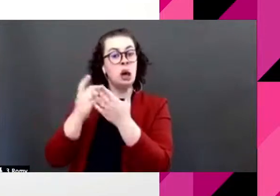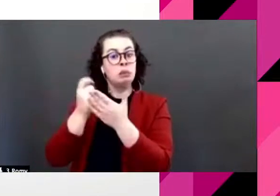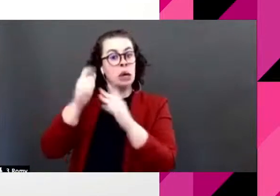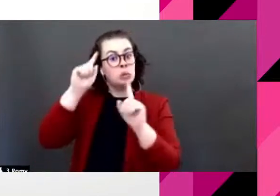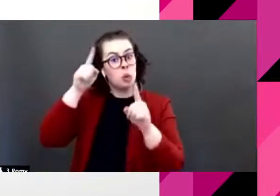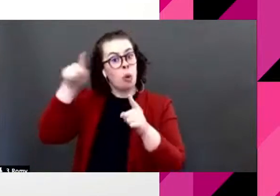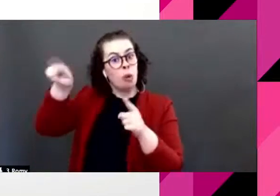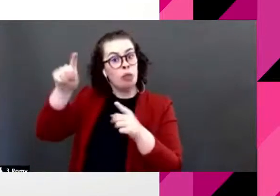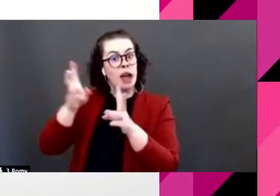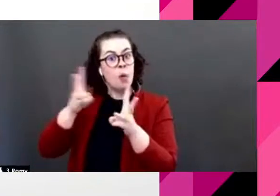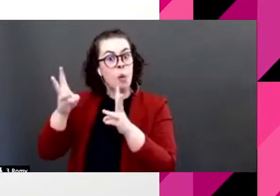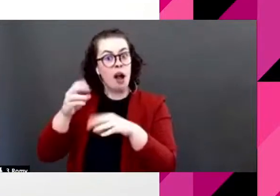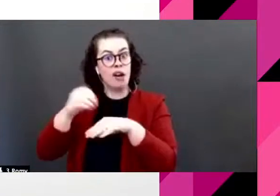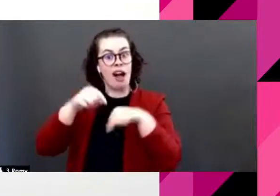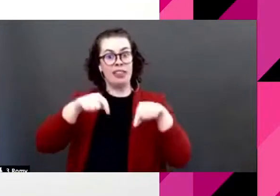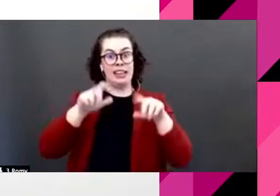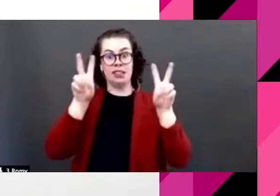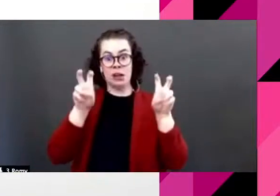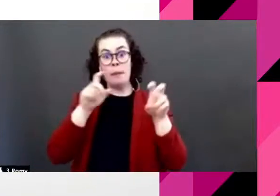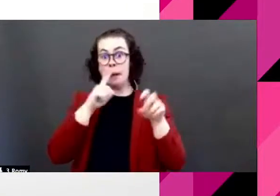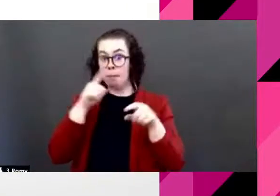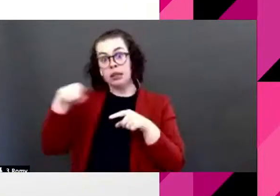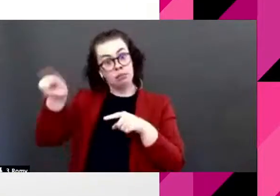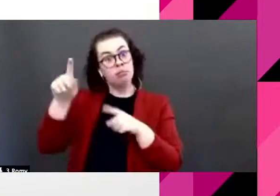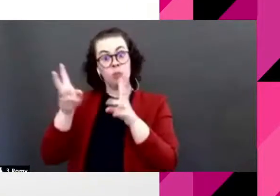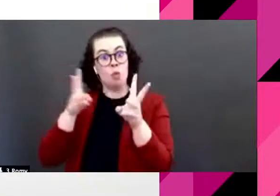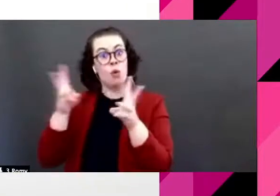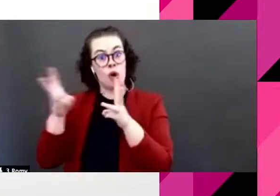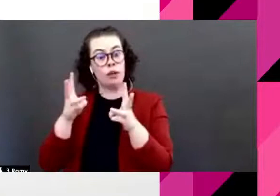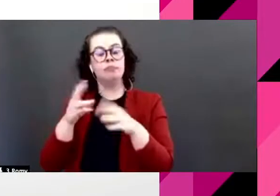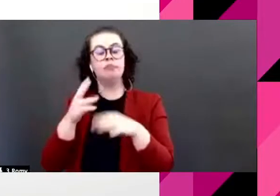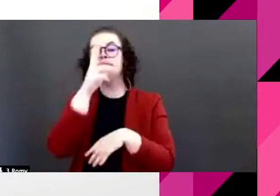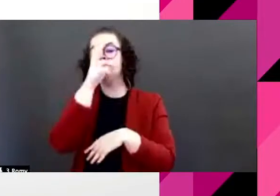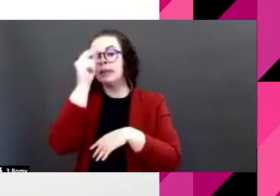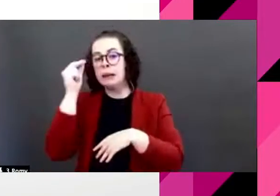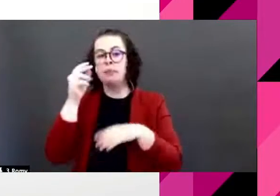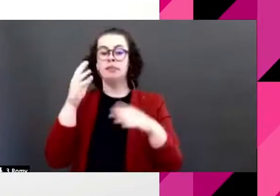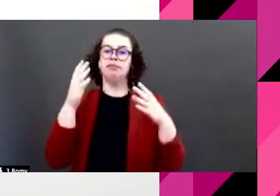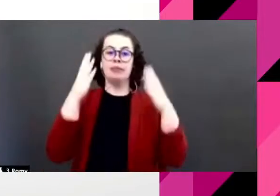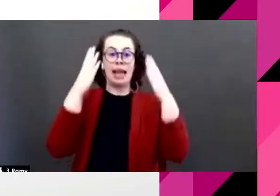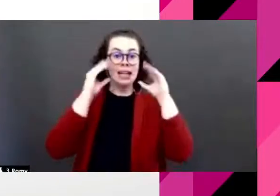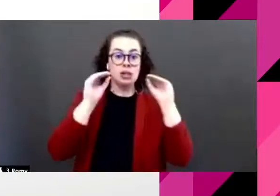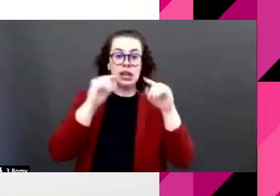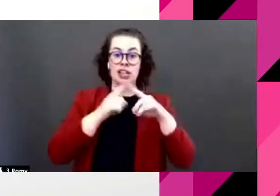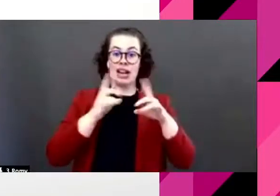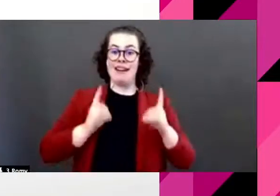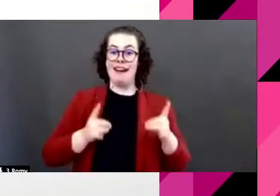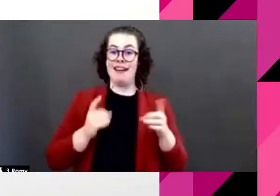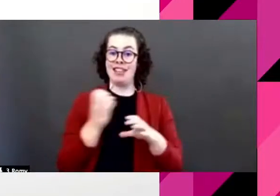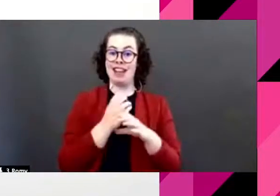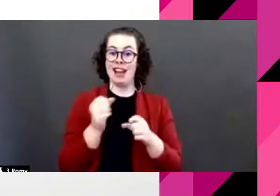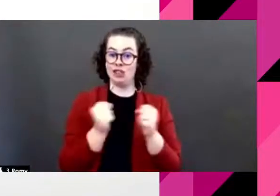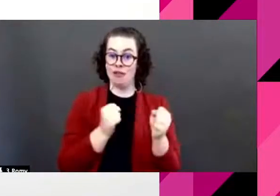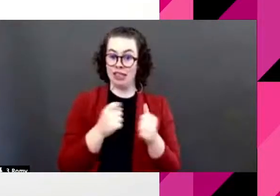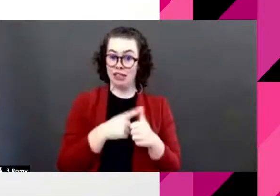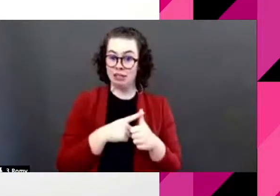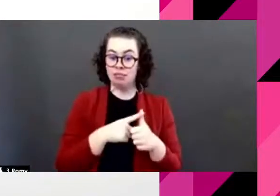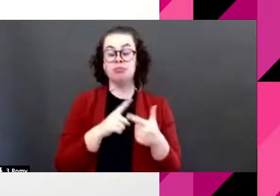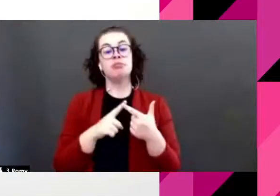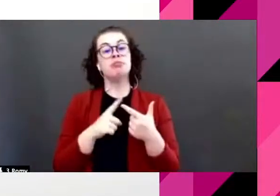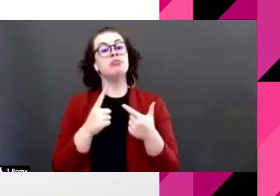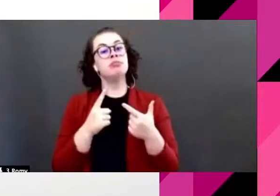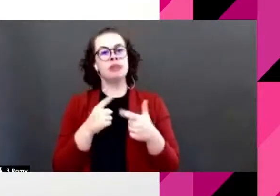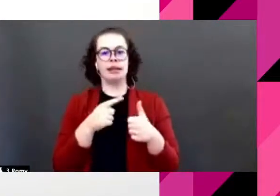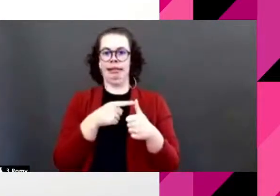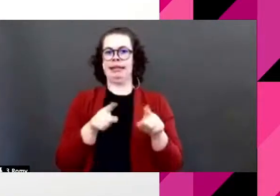in achieving criminal justice. For instance, you have the education and healthcare services, including